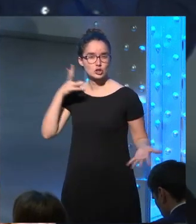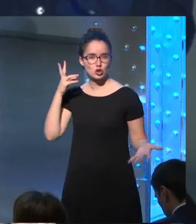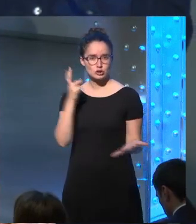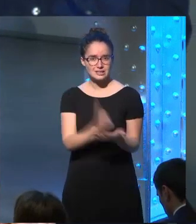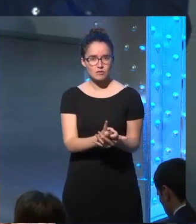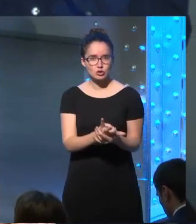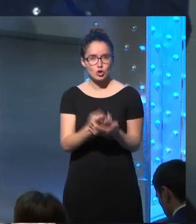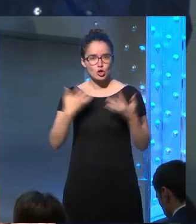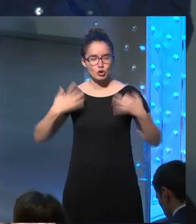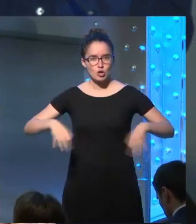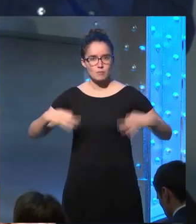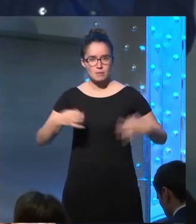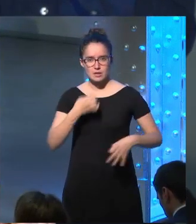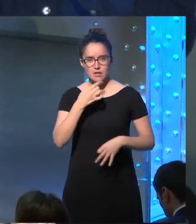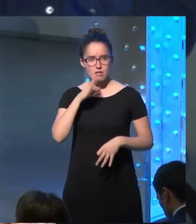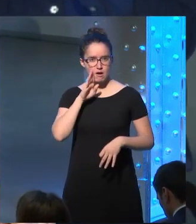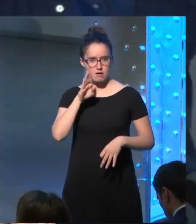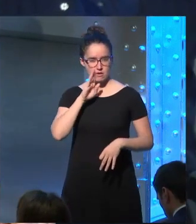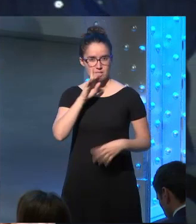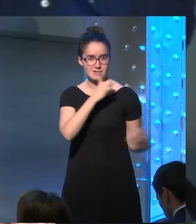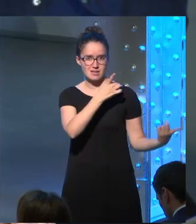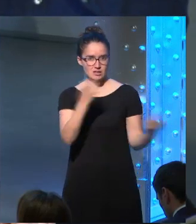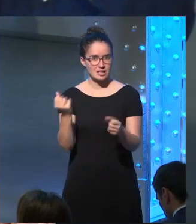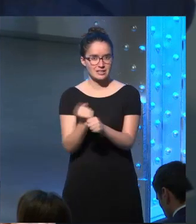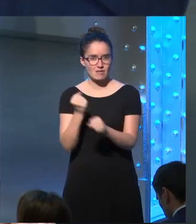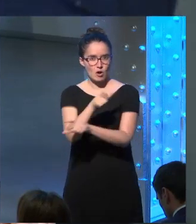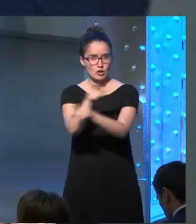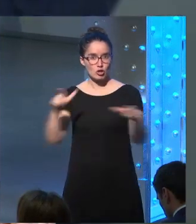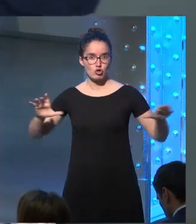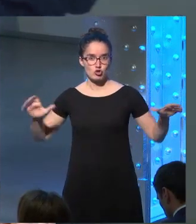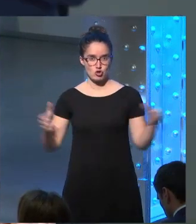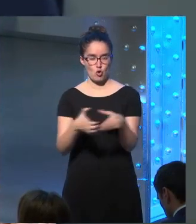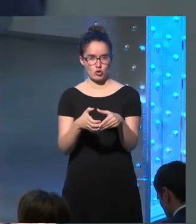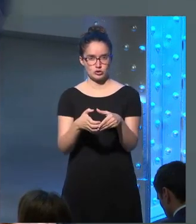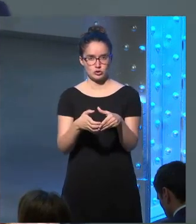be. Difficult challenges and difficult